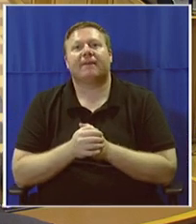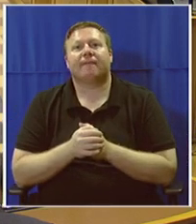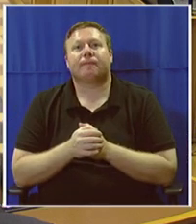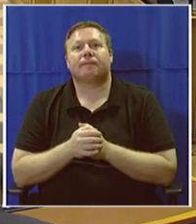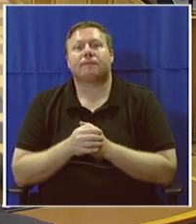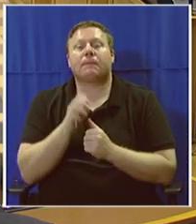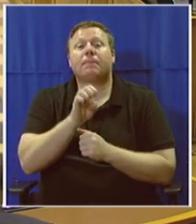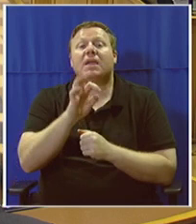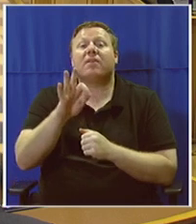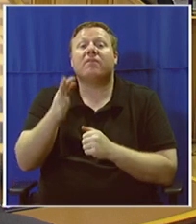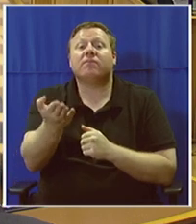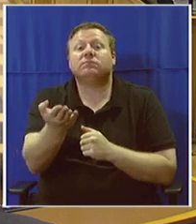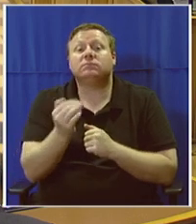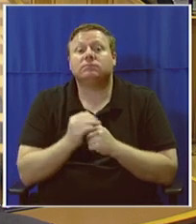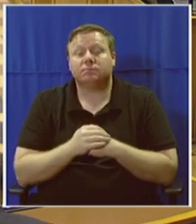EFF?